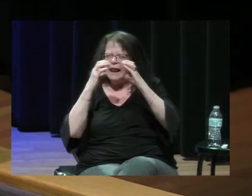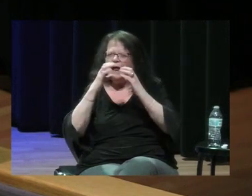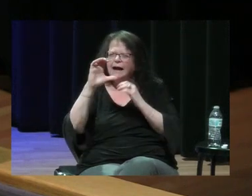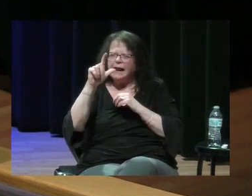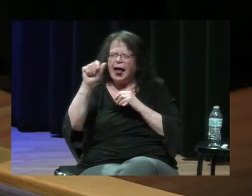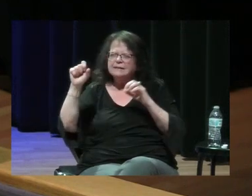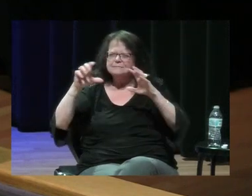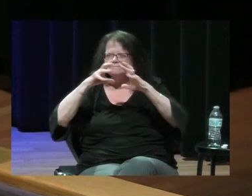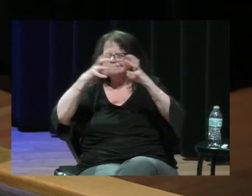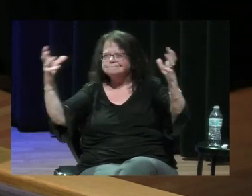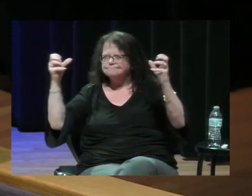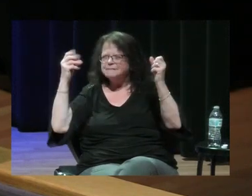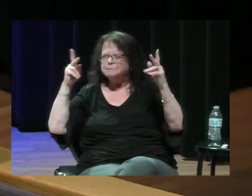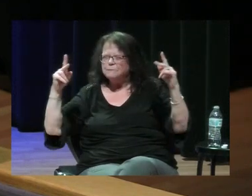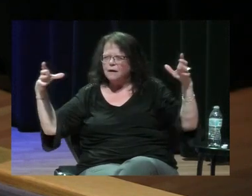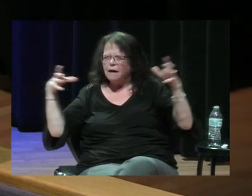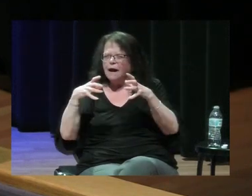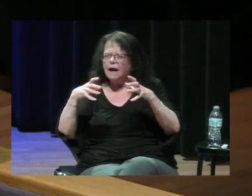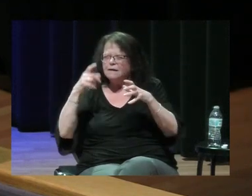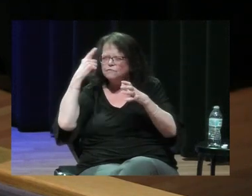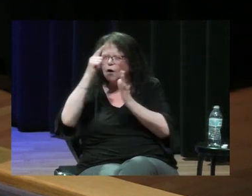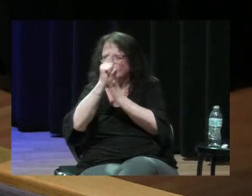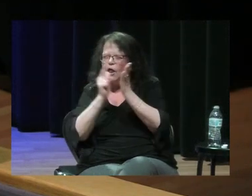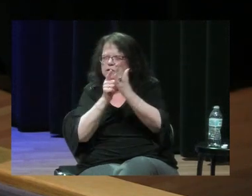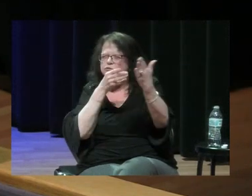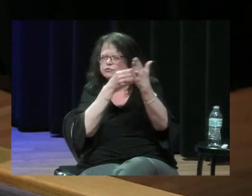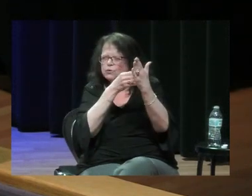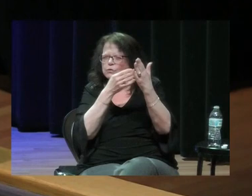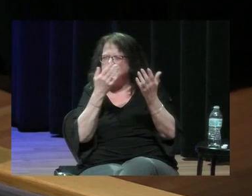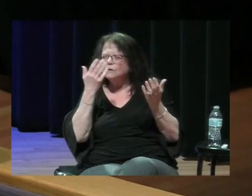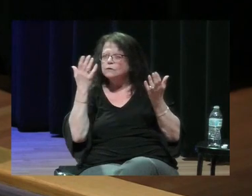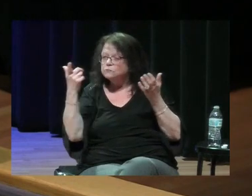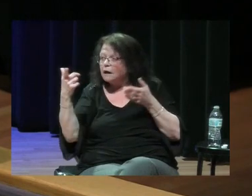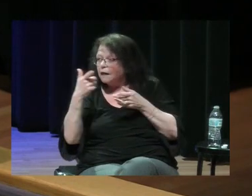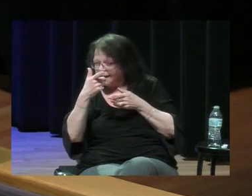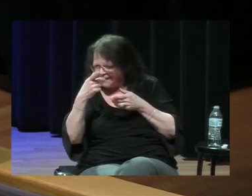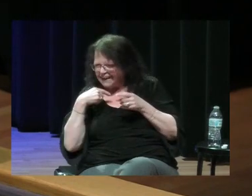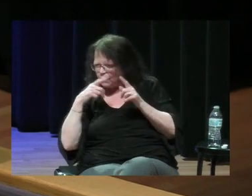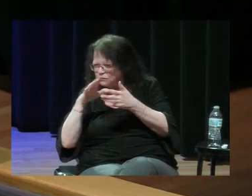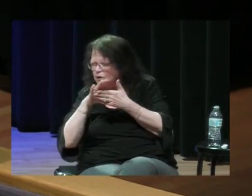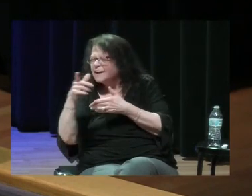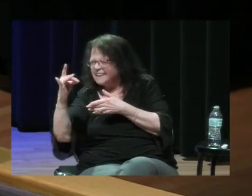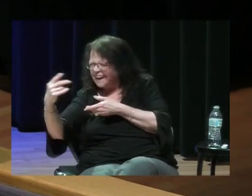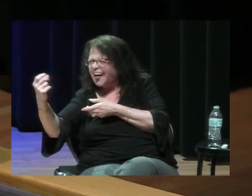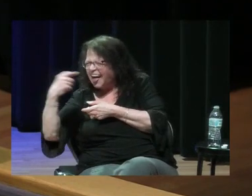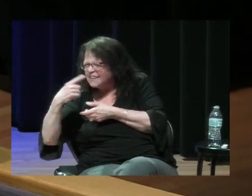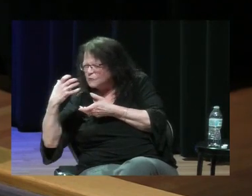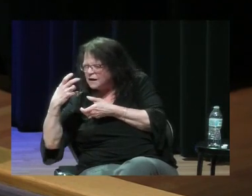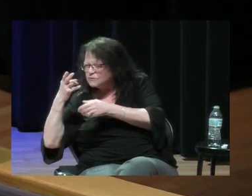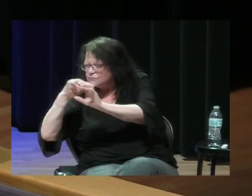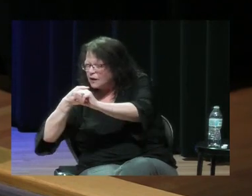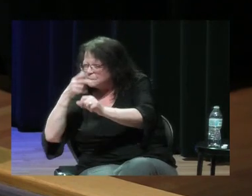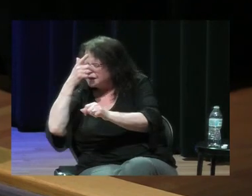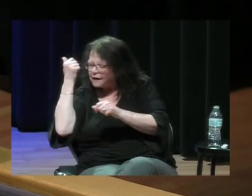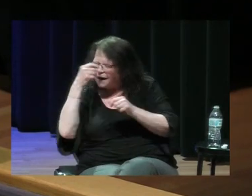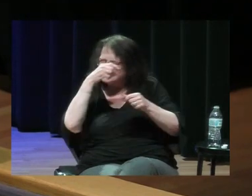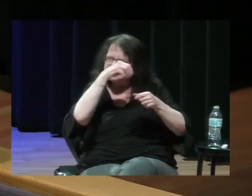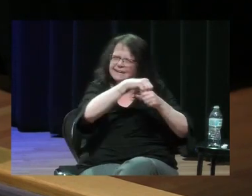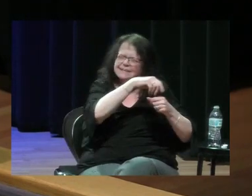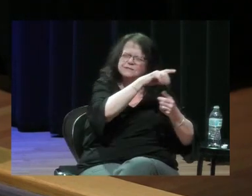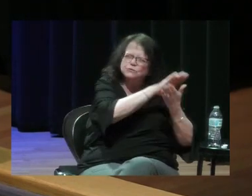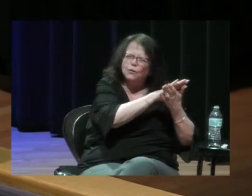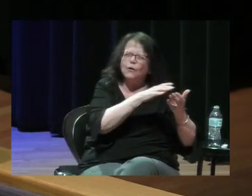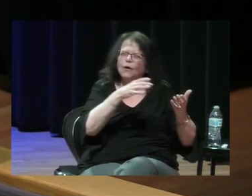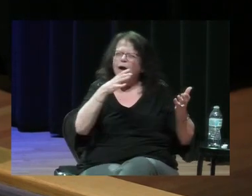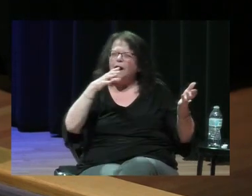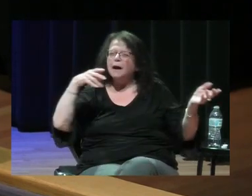join this suit? Because the social media companies created teen mental health crises, and then the public school system picked up the